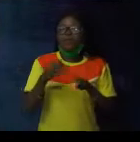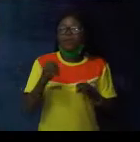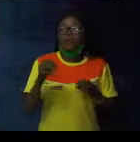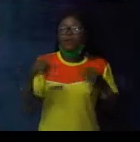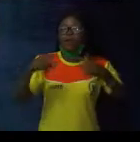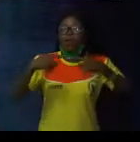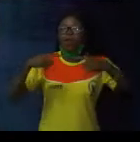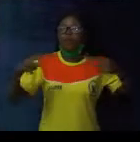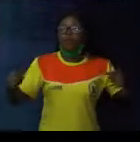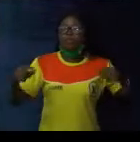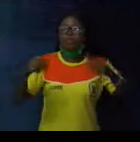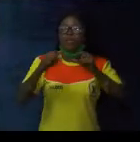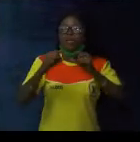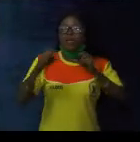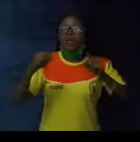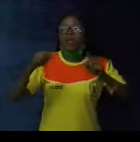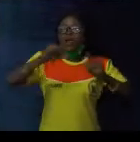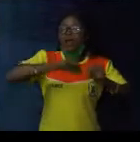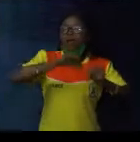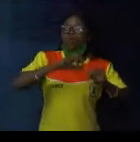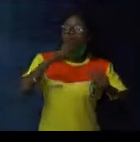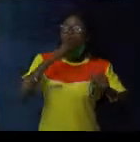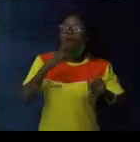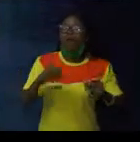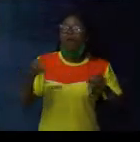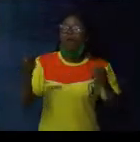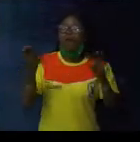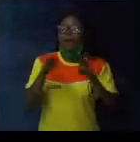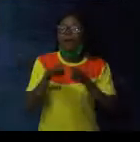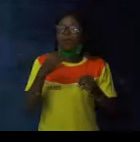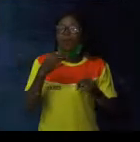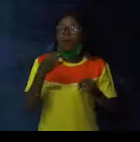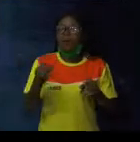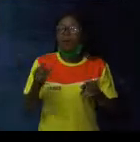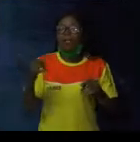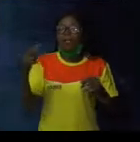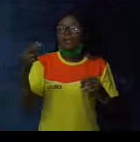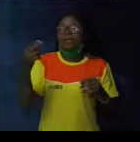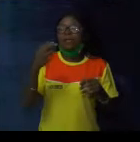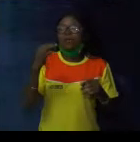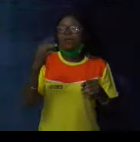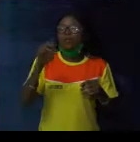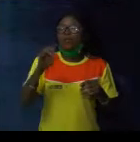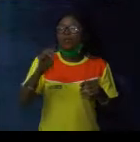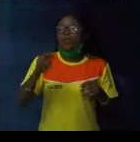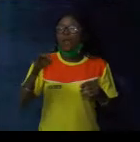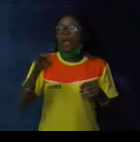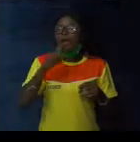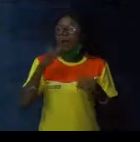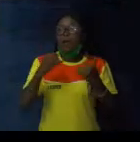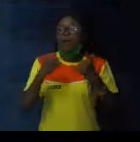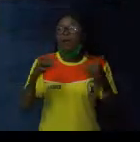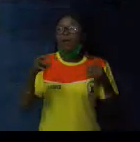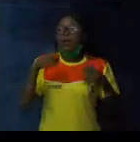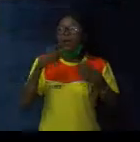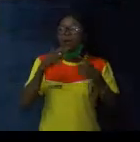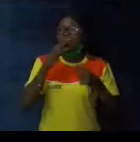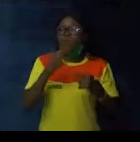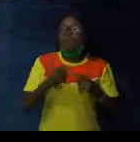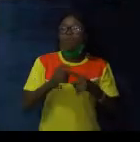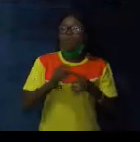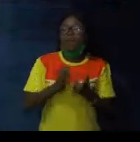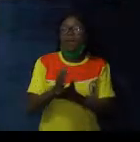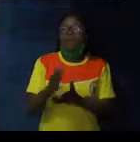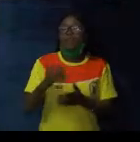equal. Horizontal lines go from right to left or left to right. Diagonals can be vertical or